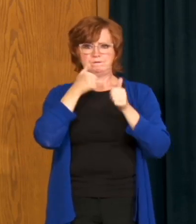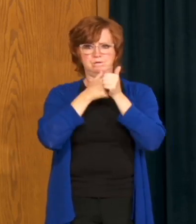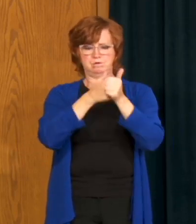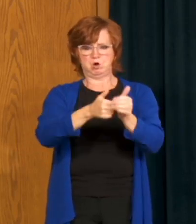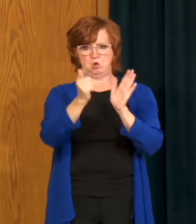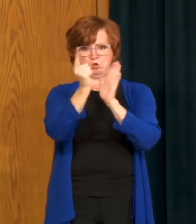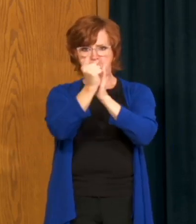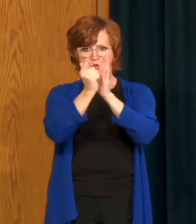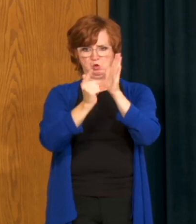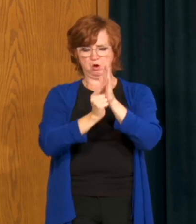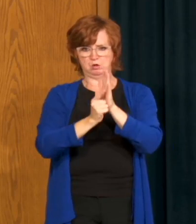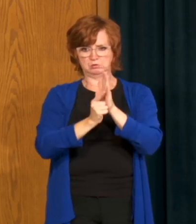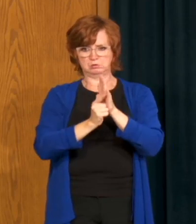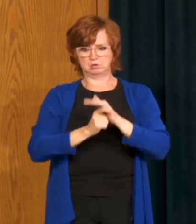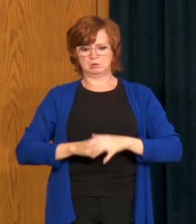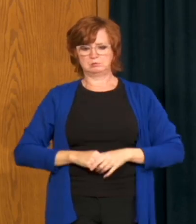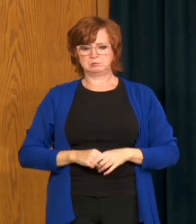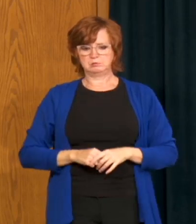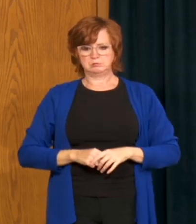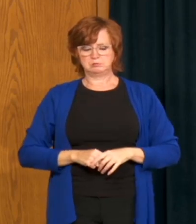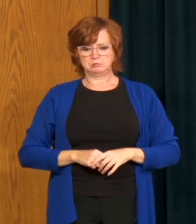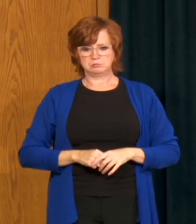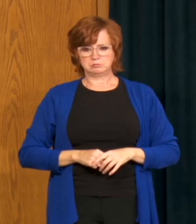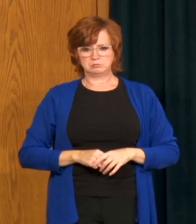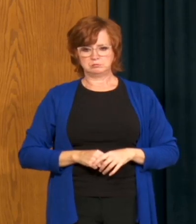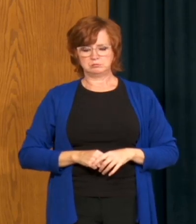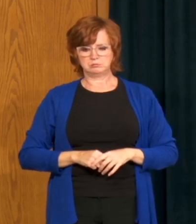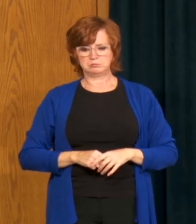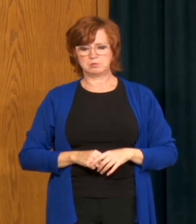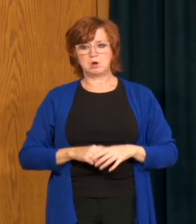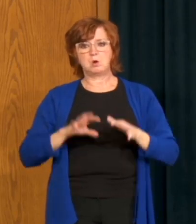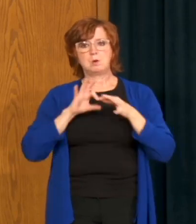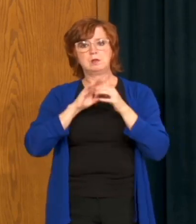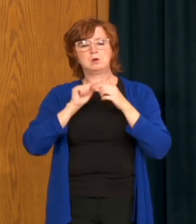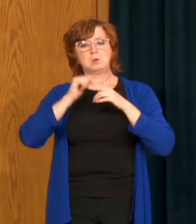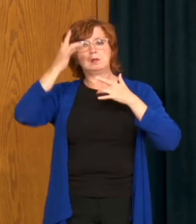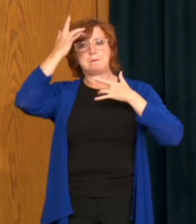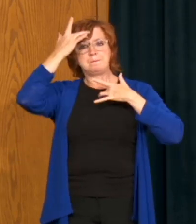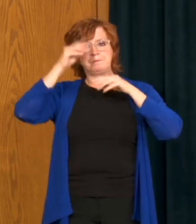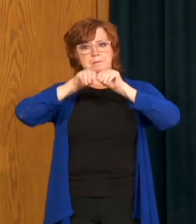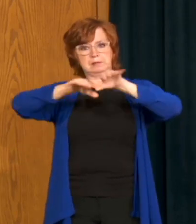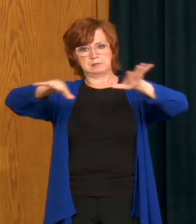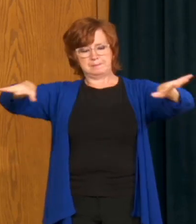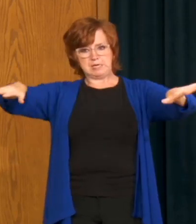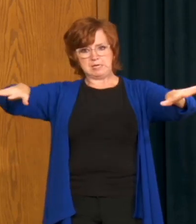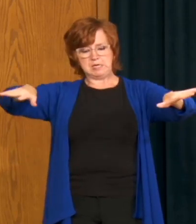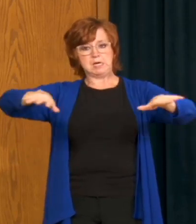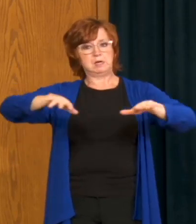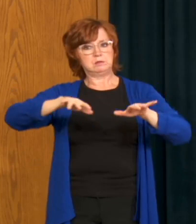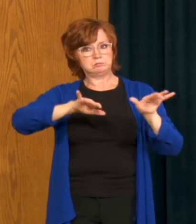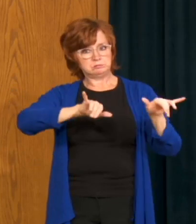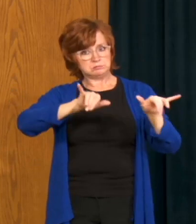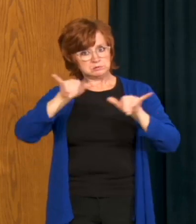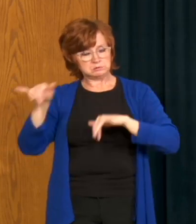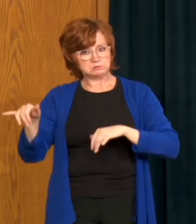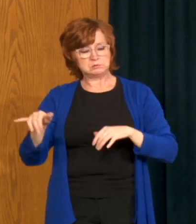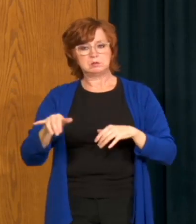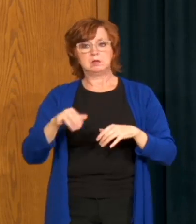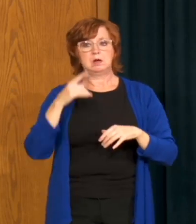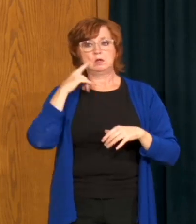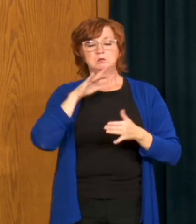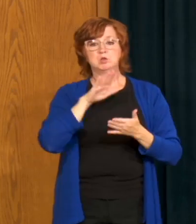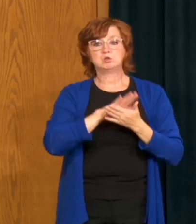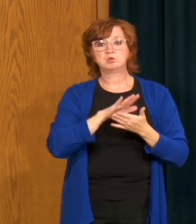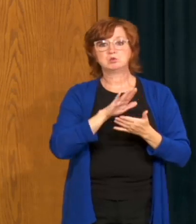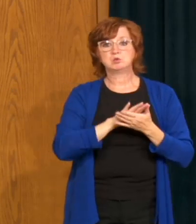communicable disease. Will the school procedures be similar to those in businesses? And what standards will be followed in schools to ensure